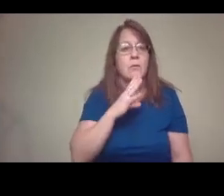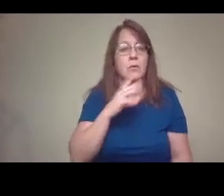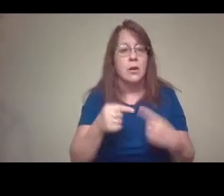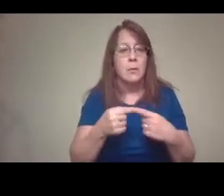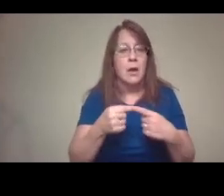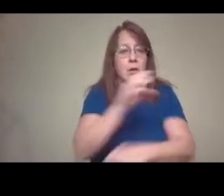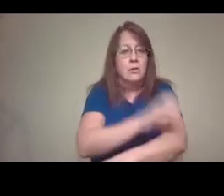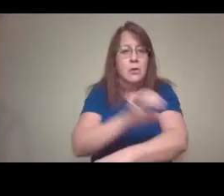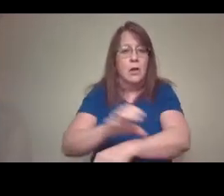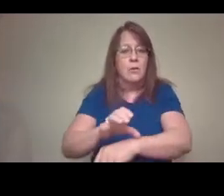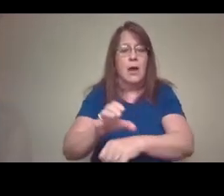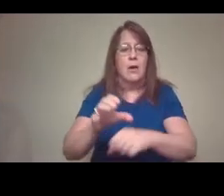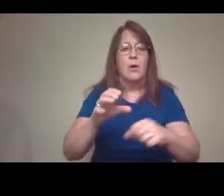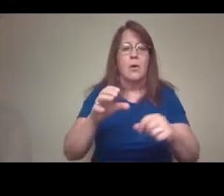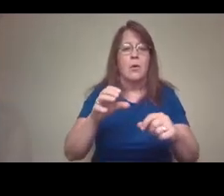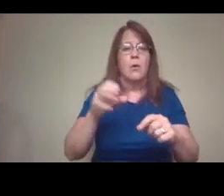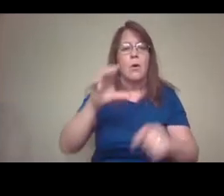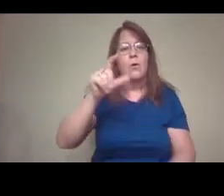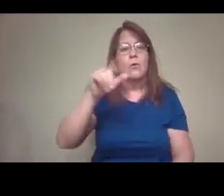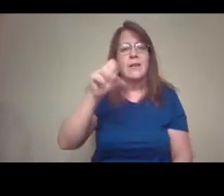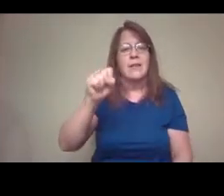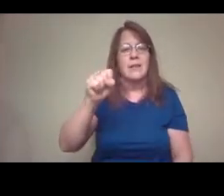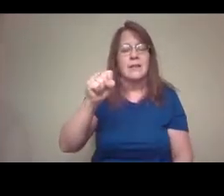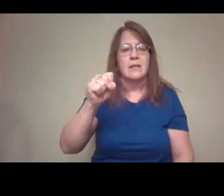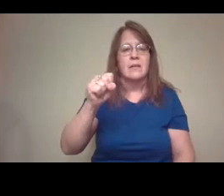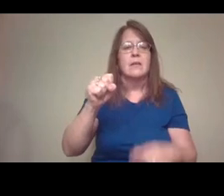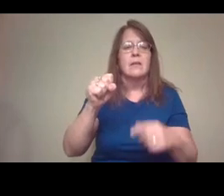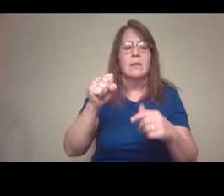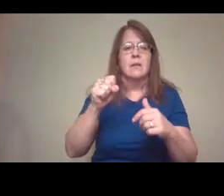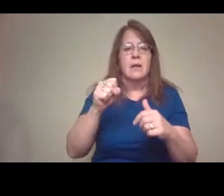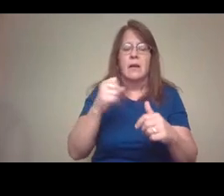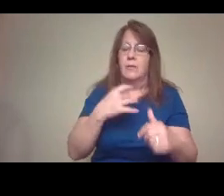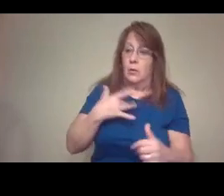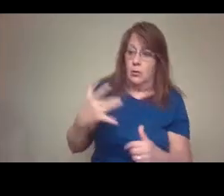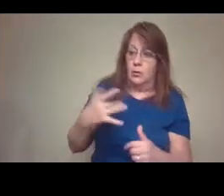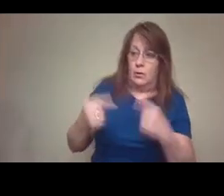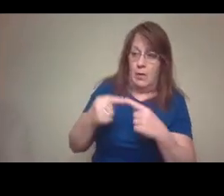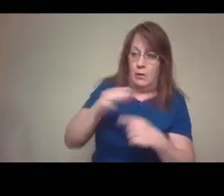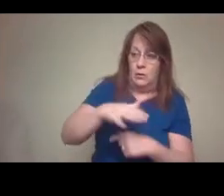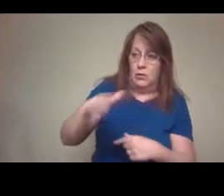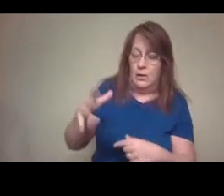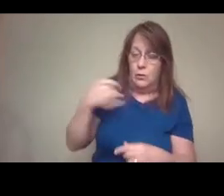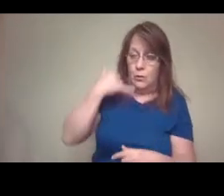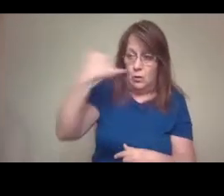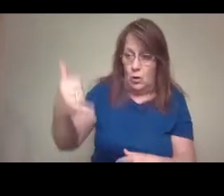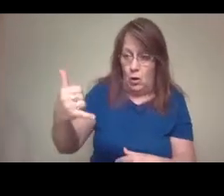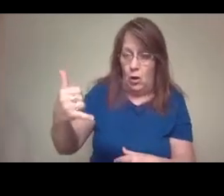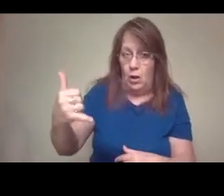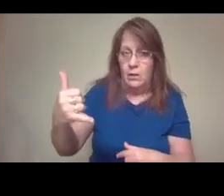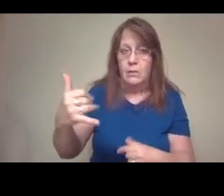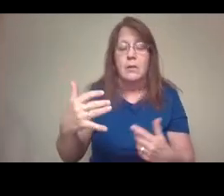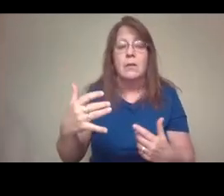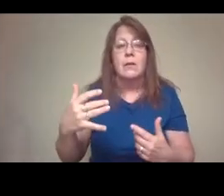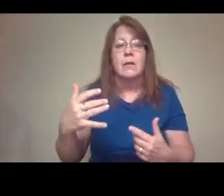Crisis Services where you can call either if you're concerned about your child and want to get some more information, or you can call alongside your